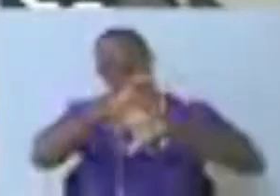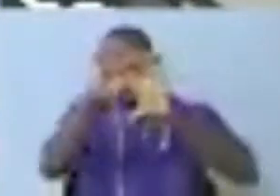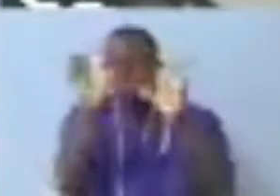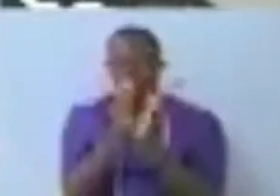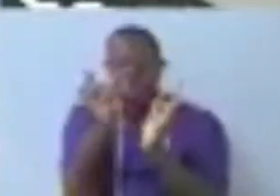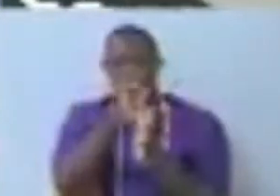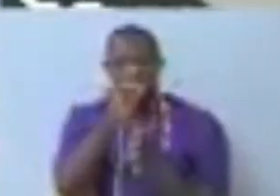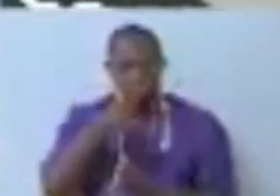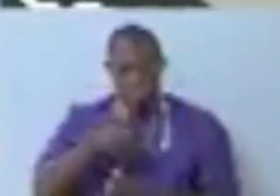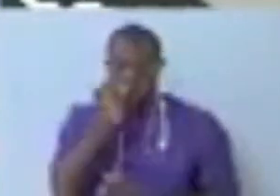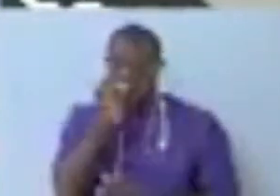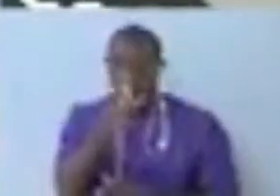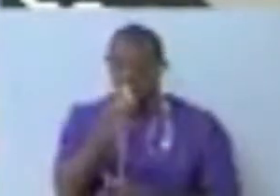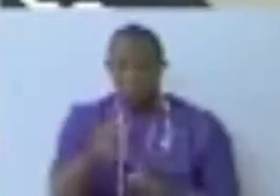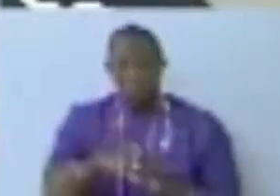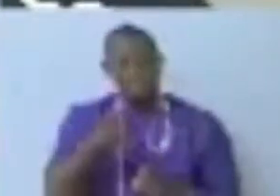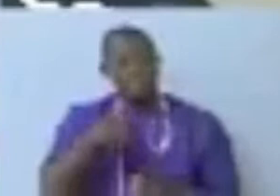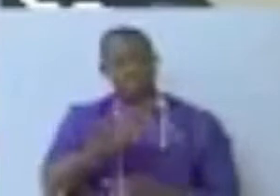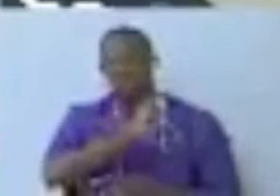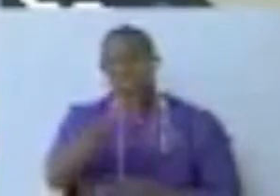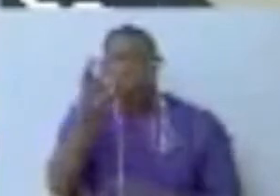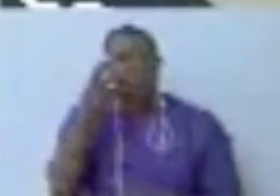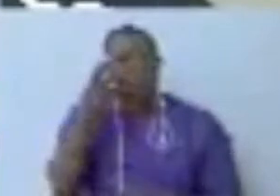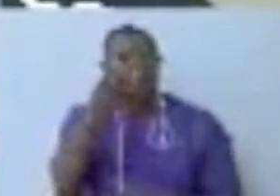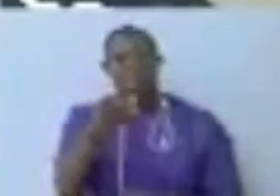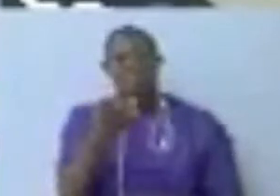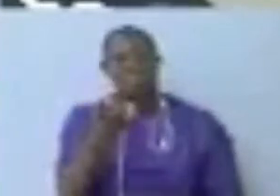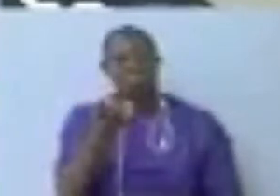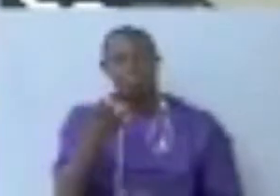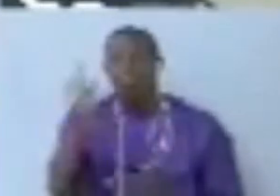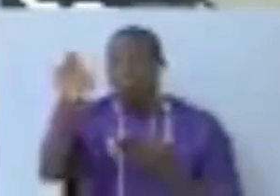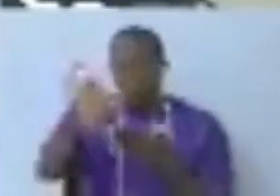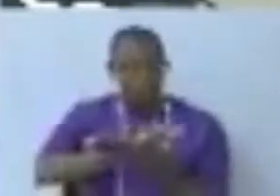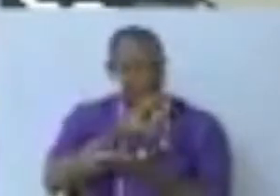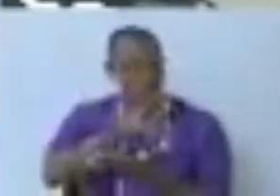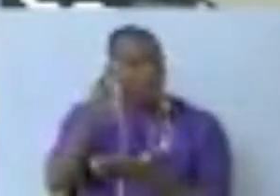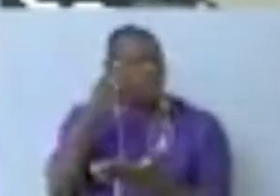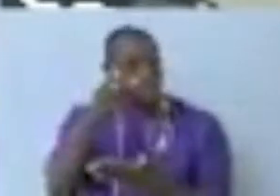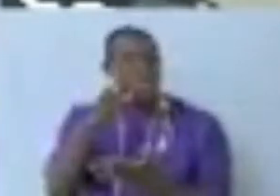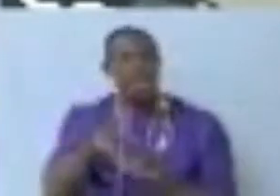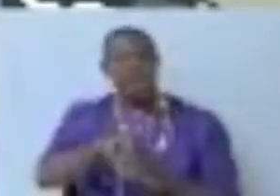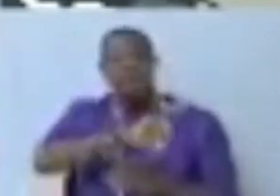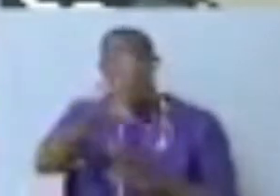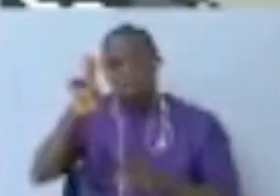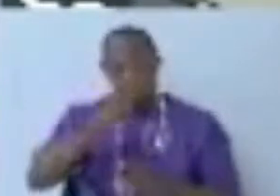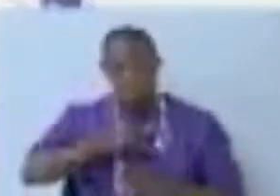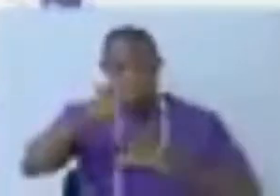not see this paper. No my picture on it.